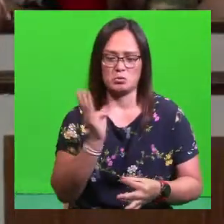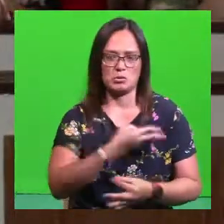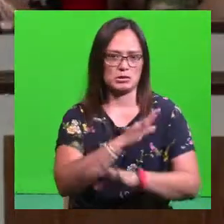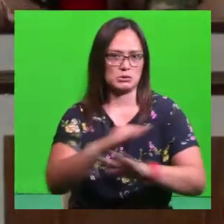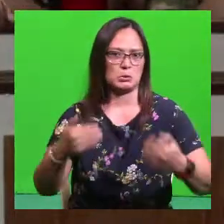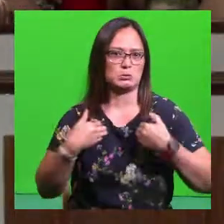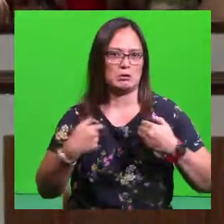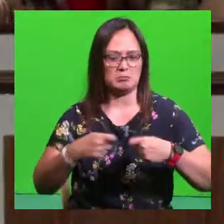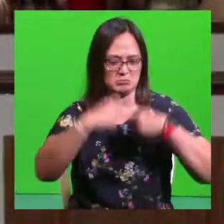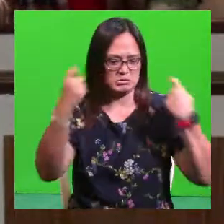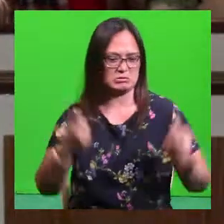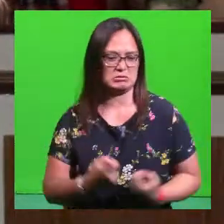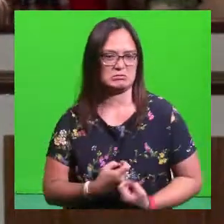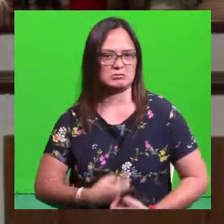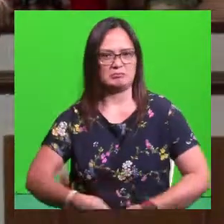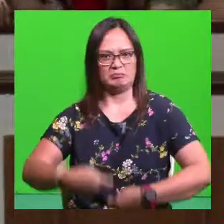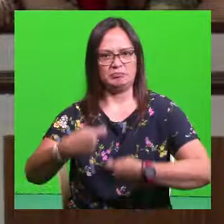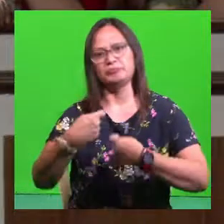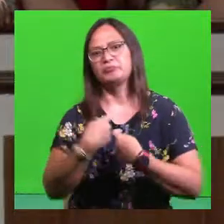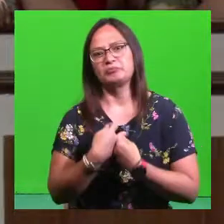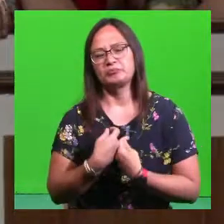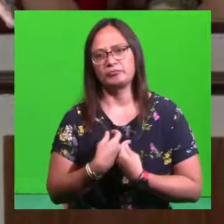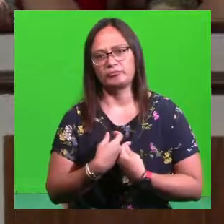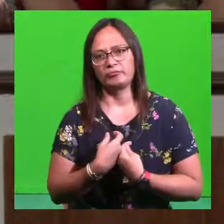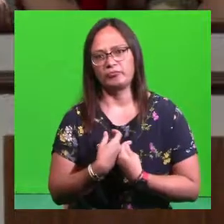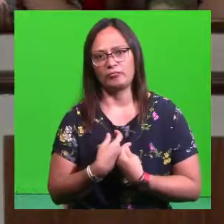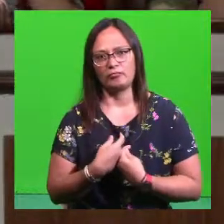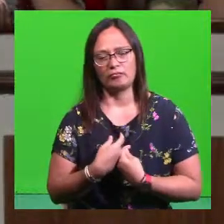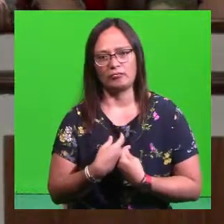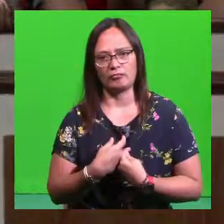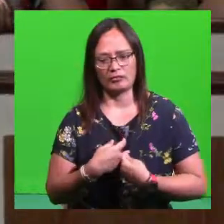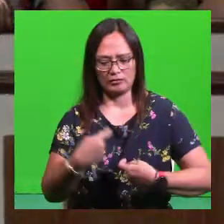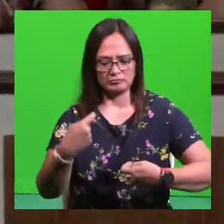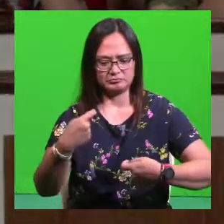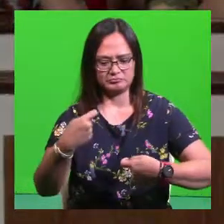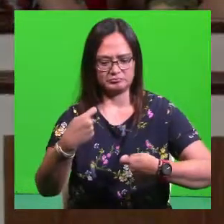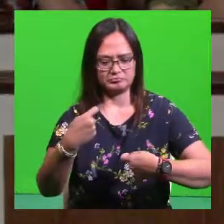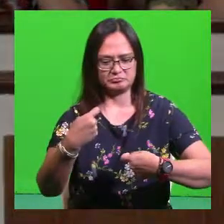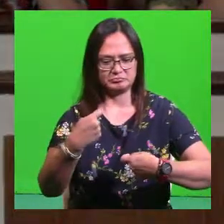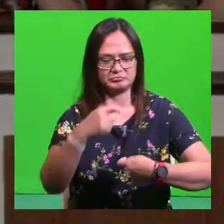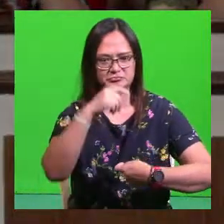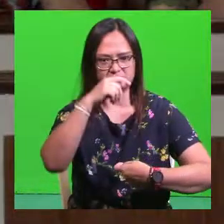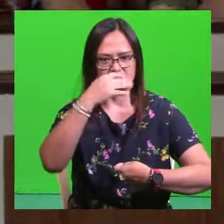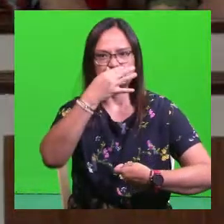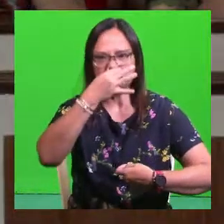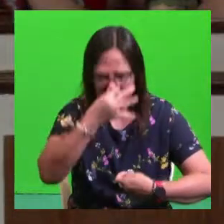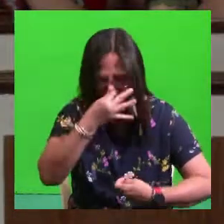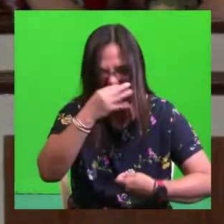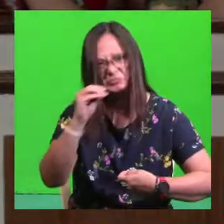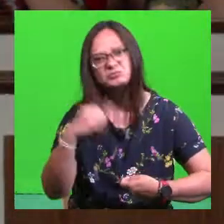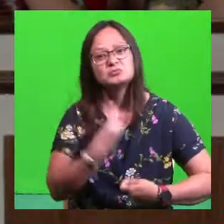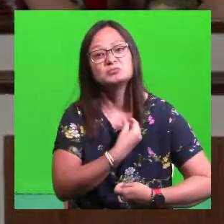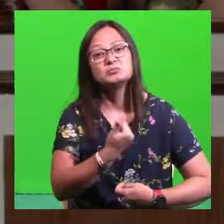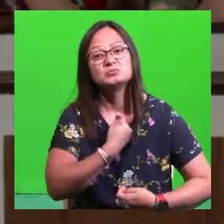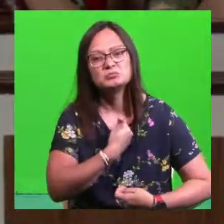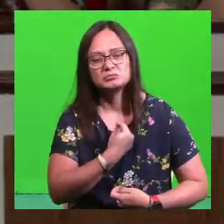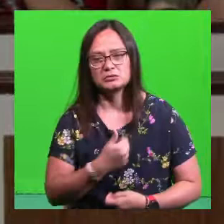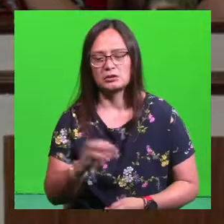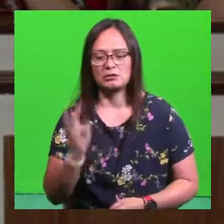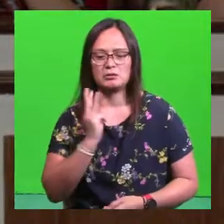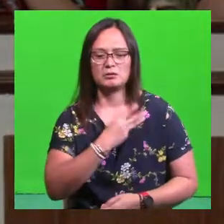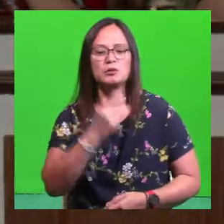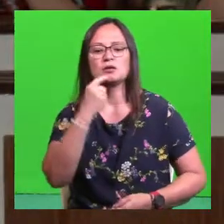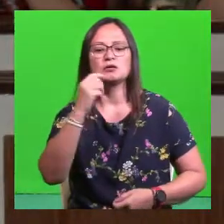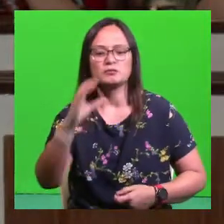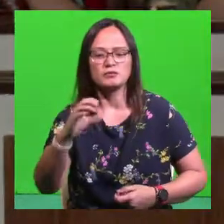is not in us. If we confess our sins, He is faithful and just